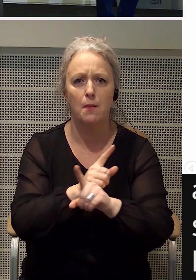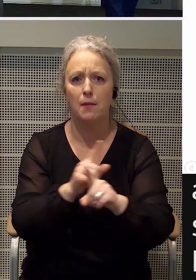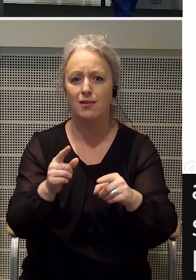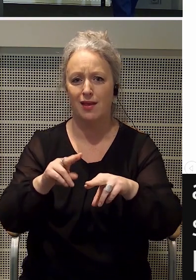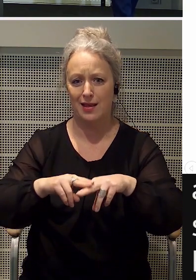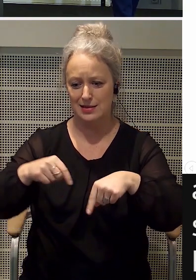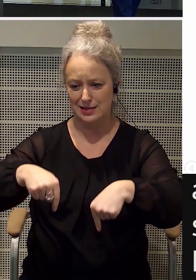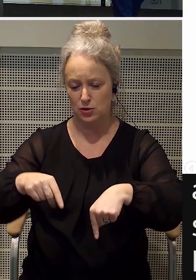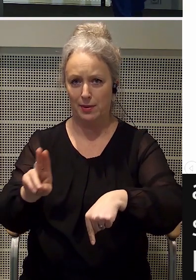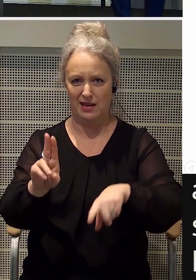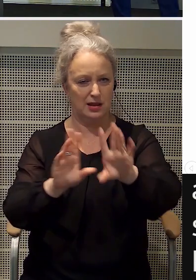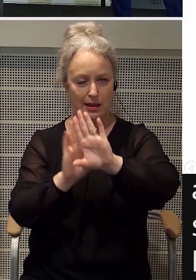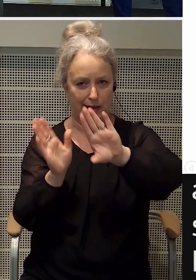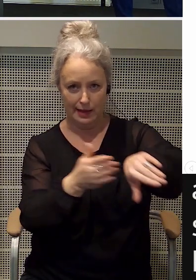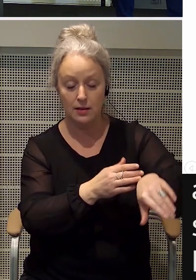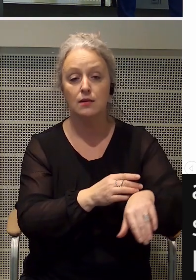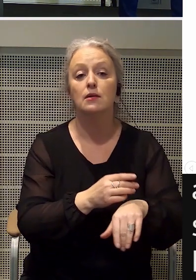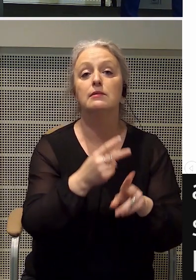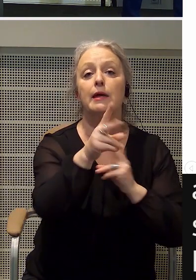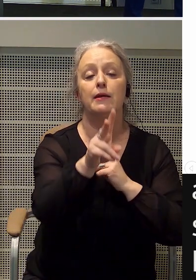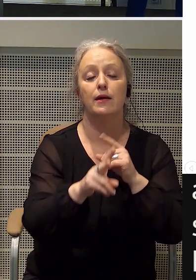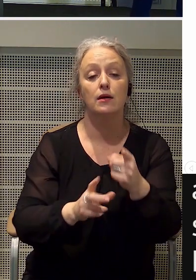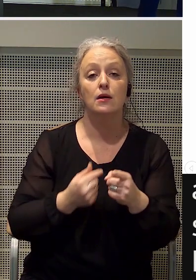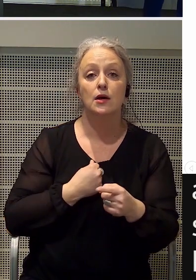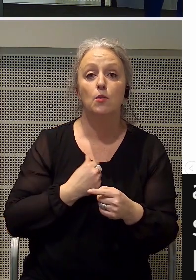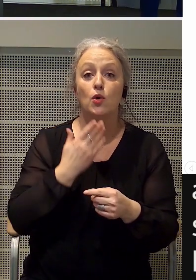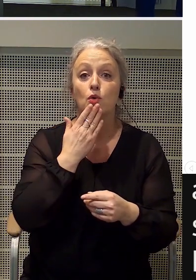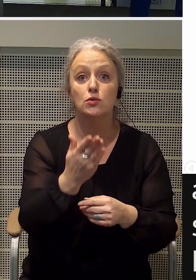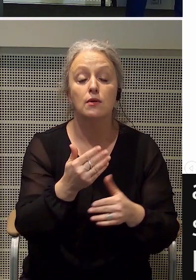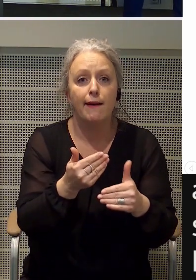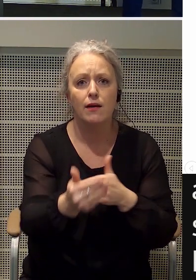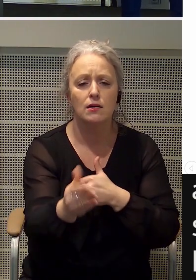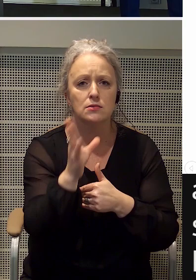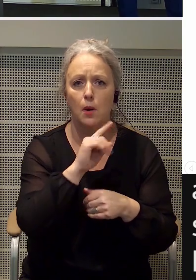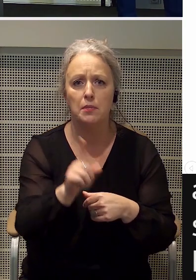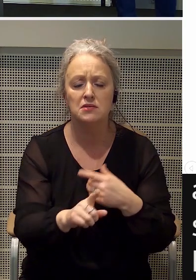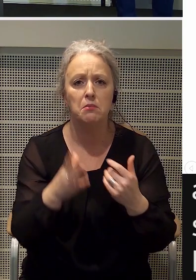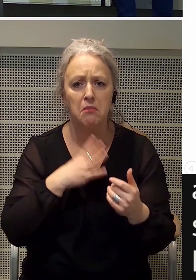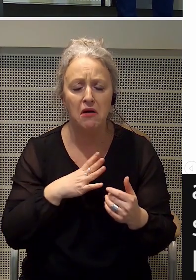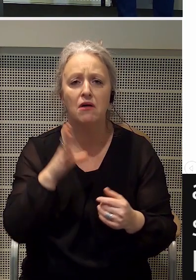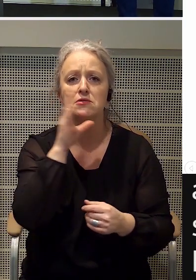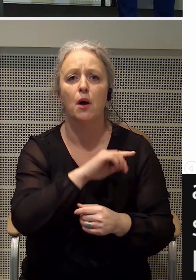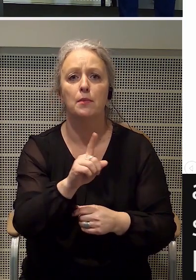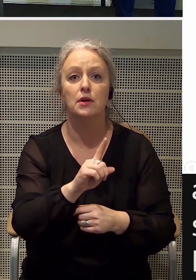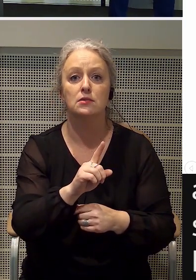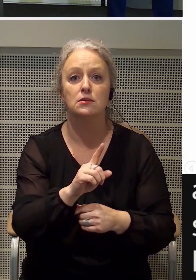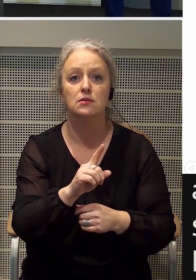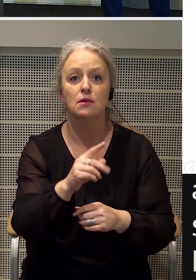year 2027. And when I asked from a member of parliament what would happen